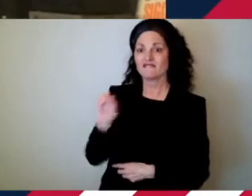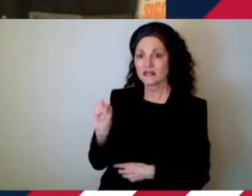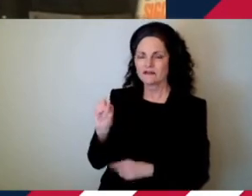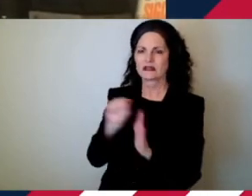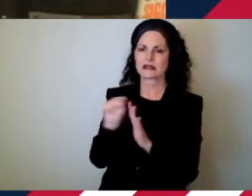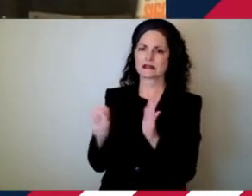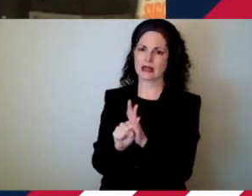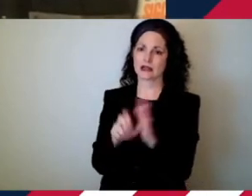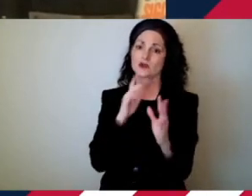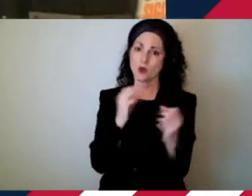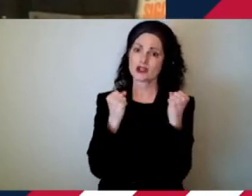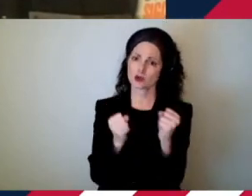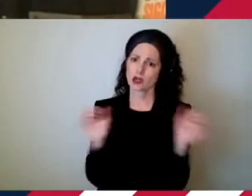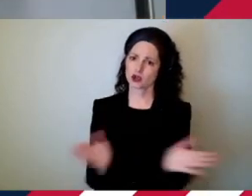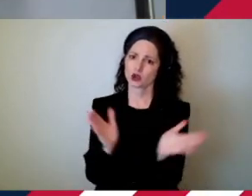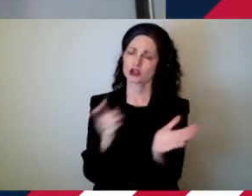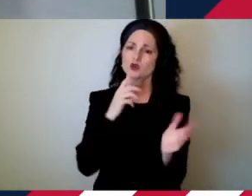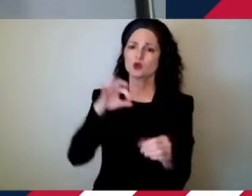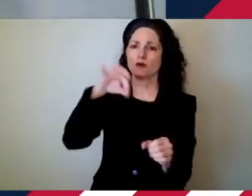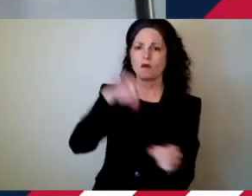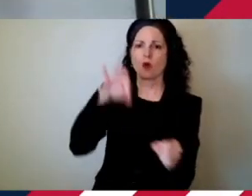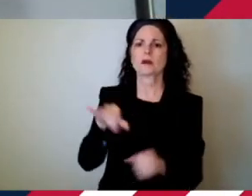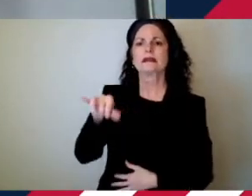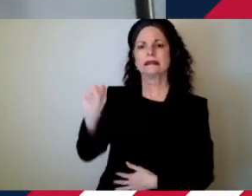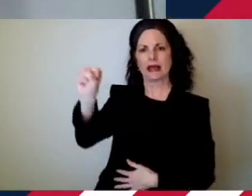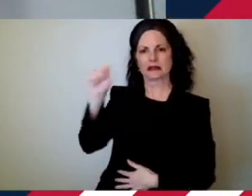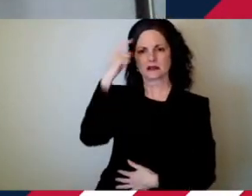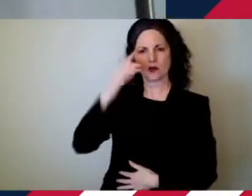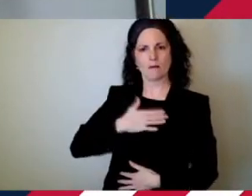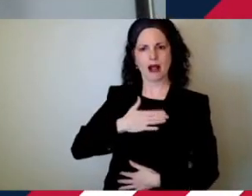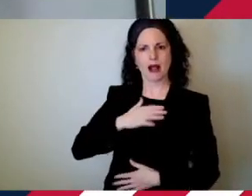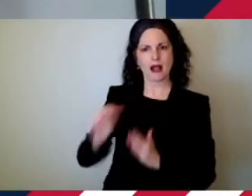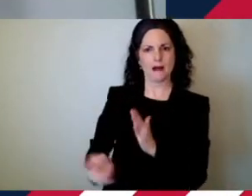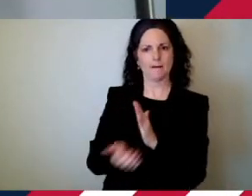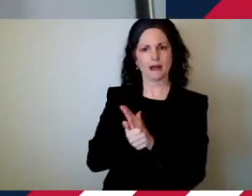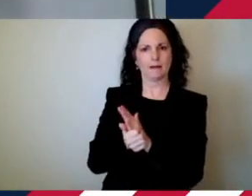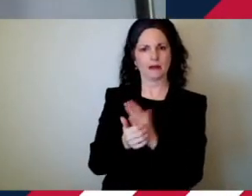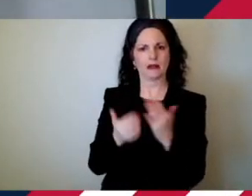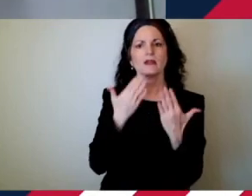much. We will next hear from Kip Wainscott.